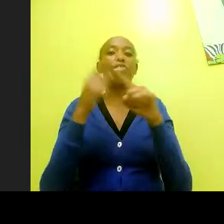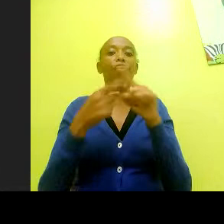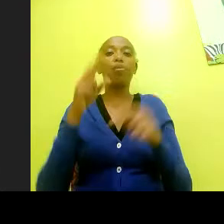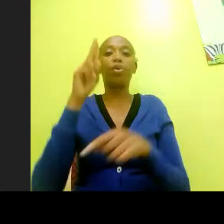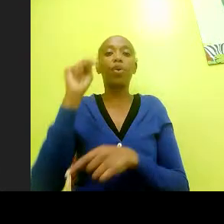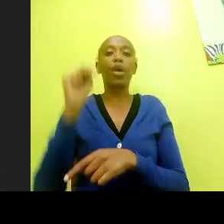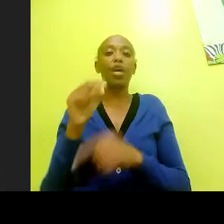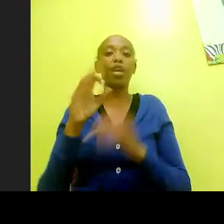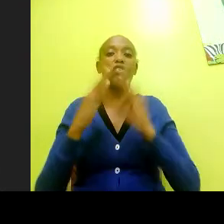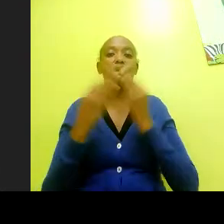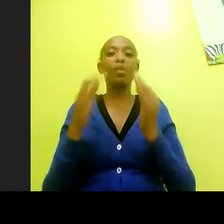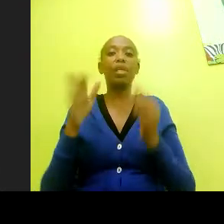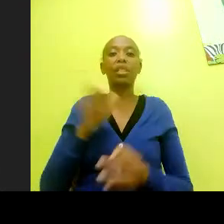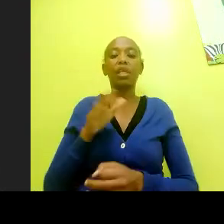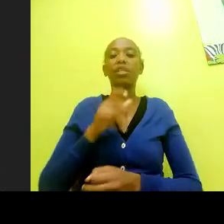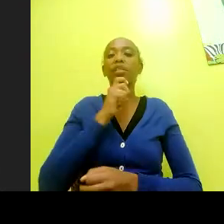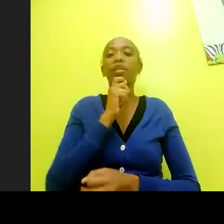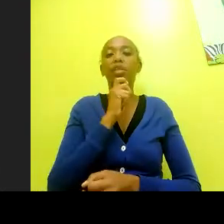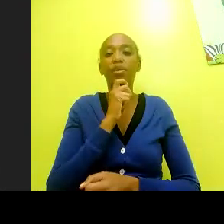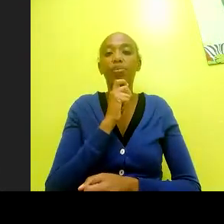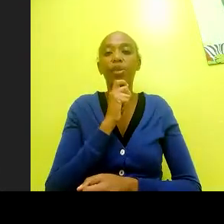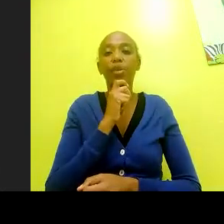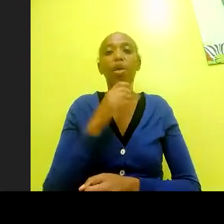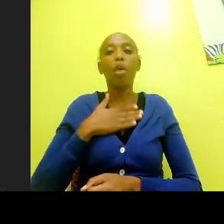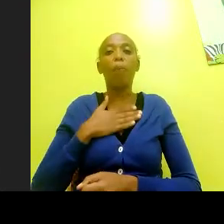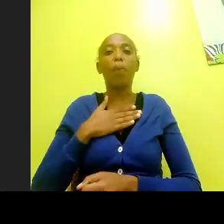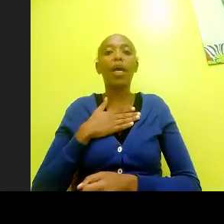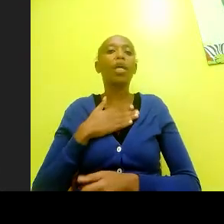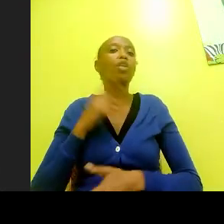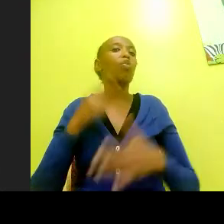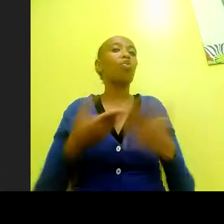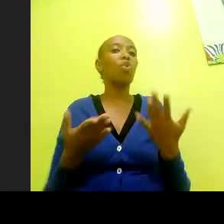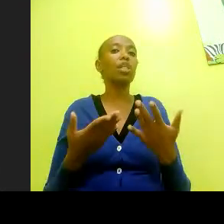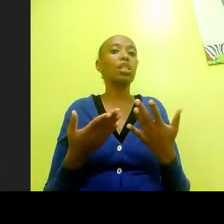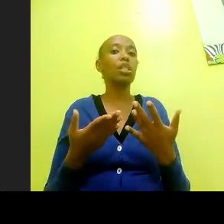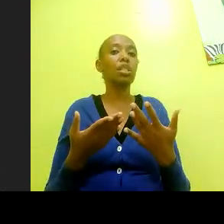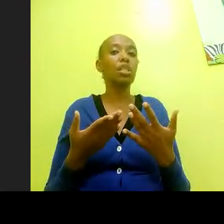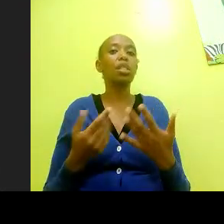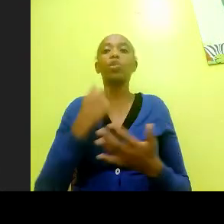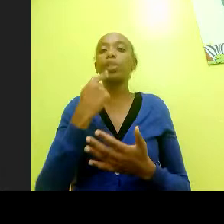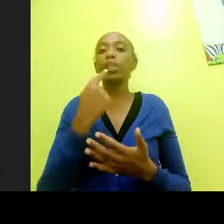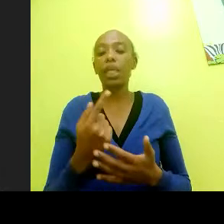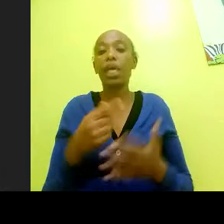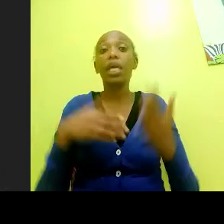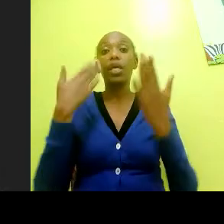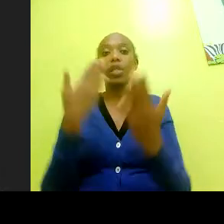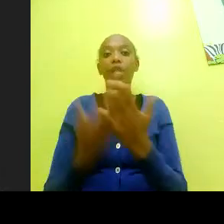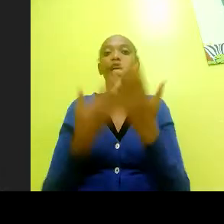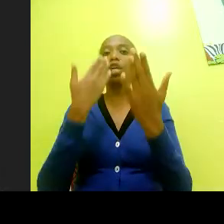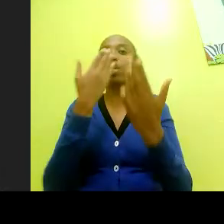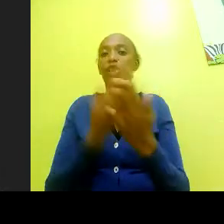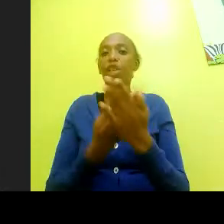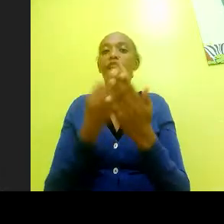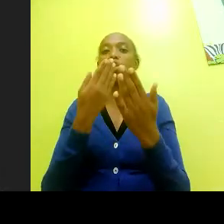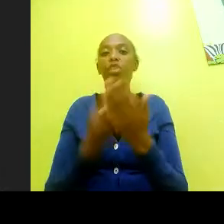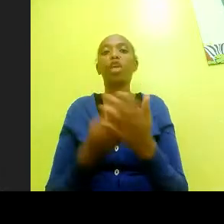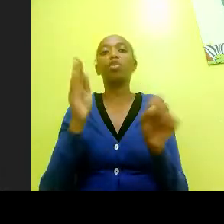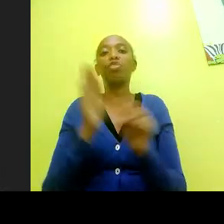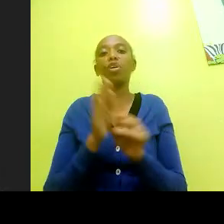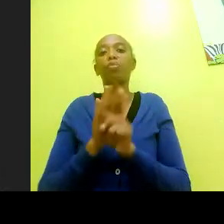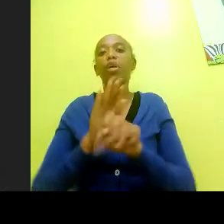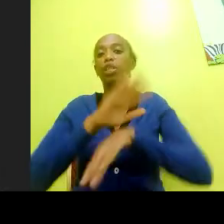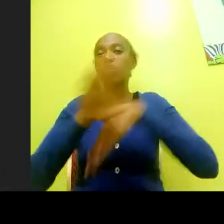and gentlemen. Mine will be just to say thank you very much to